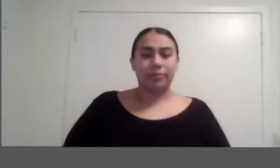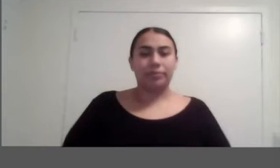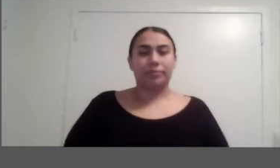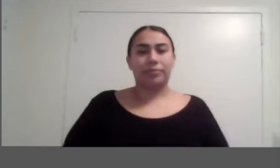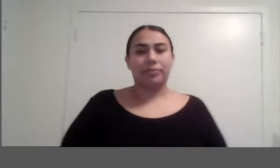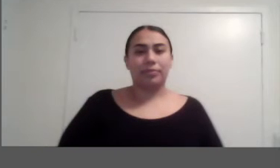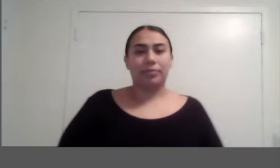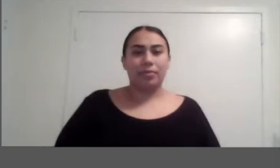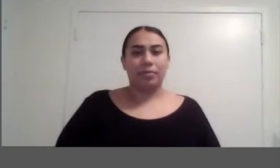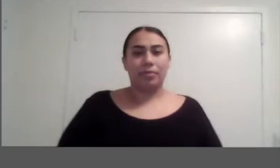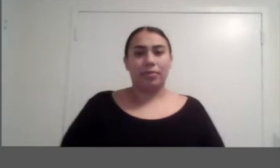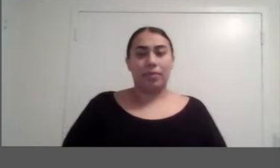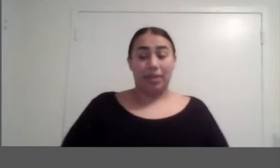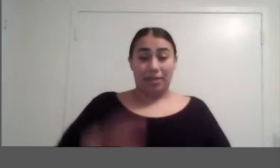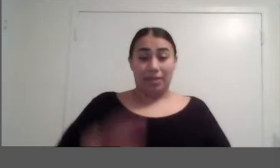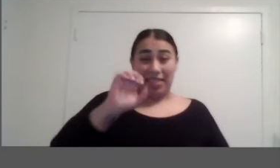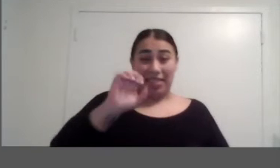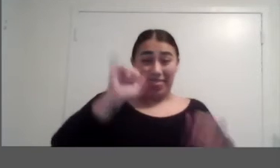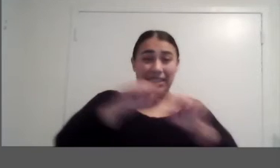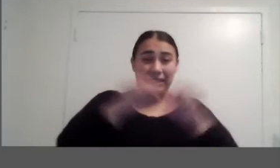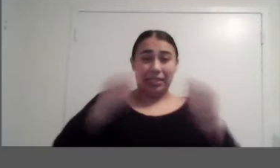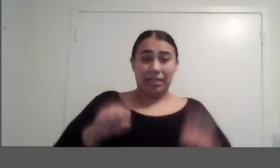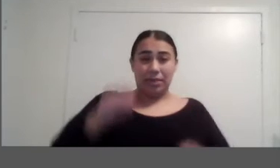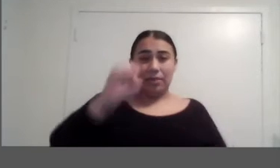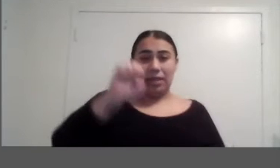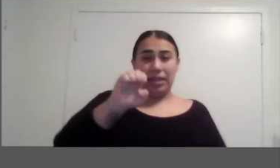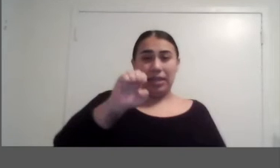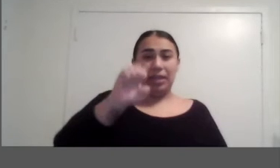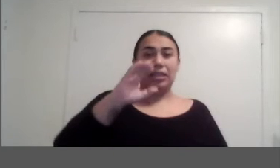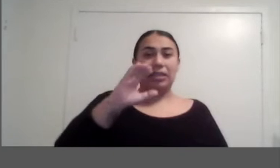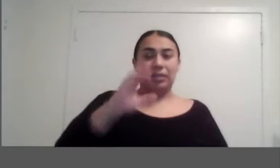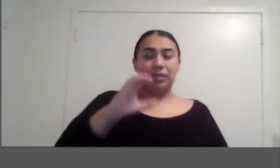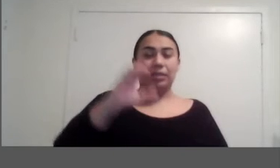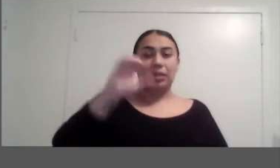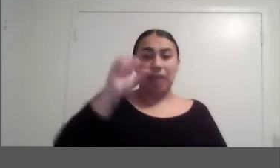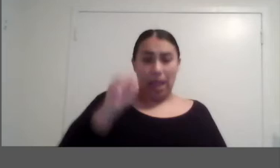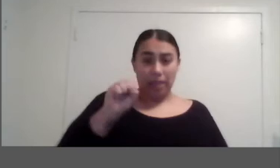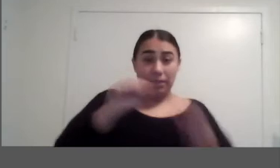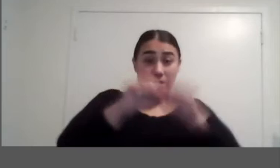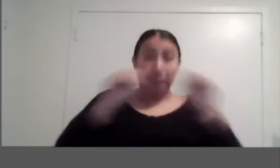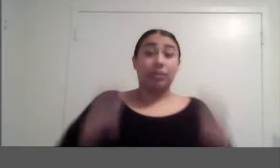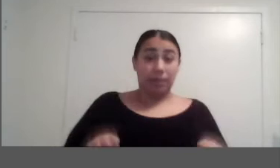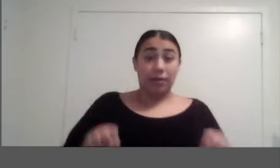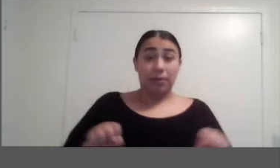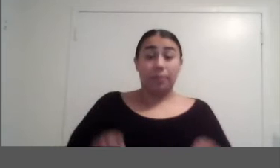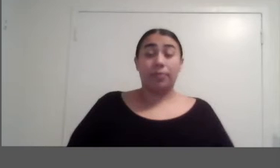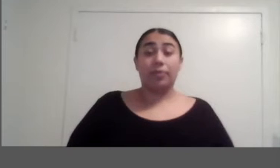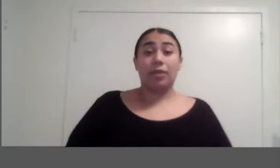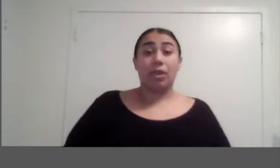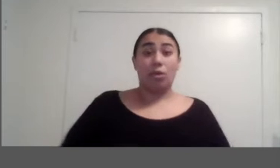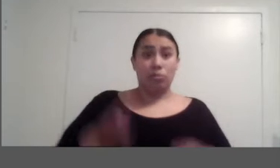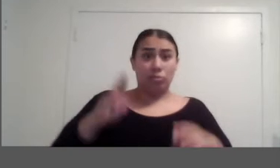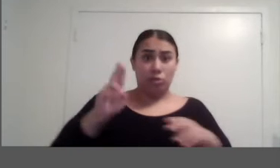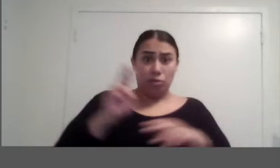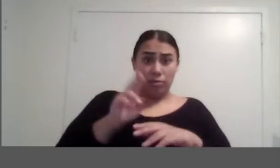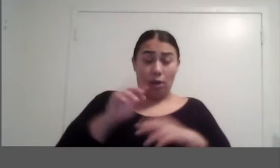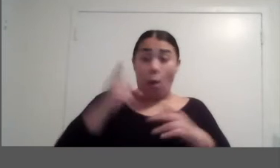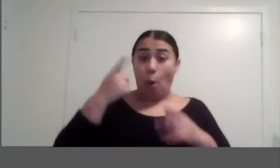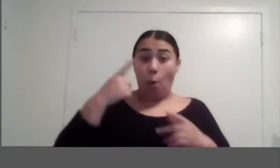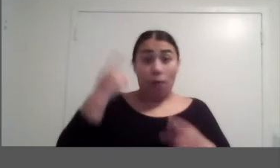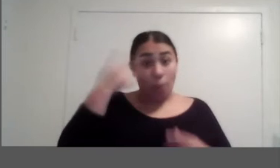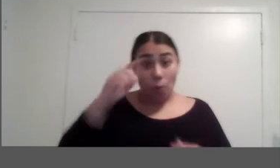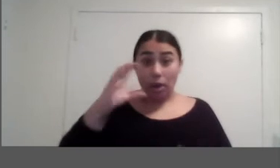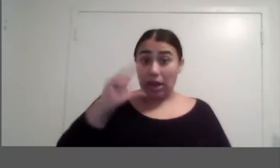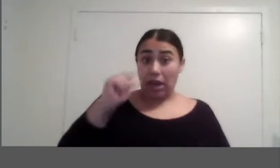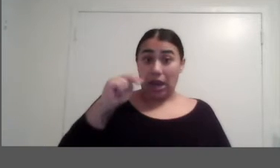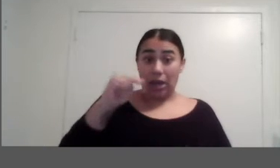are seemingly unrelated. The endocannabinoid system, or ECS for short, is not activated only